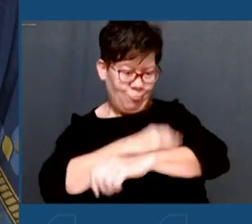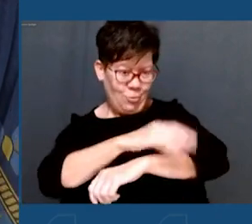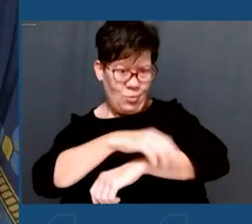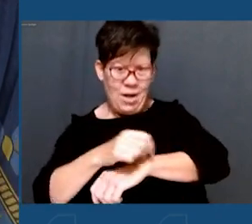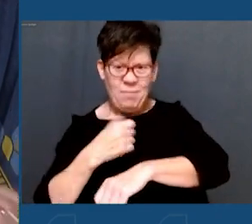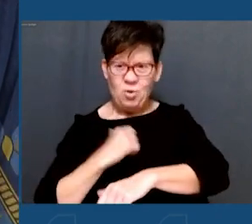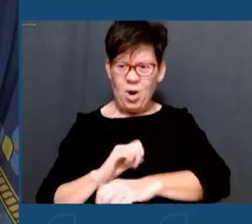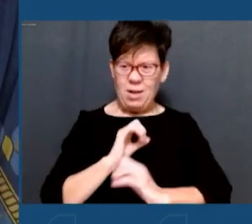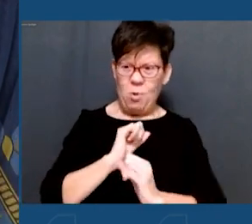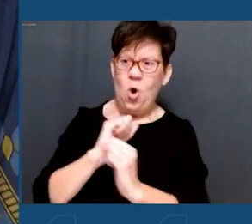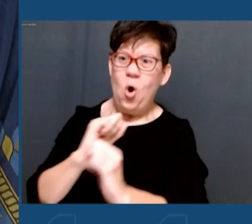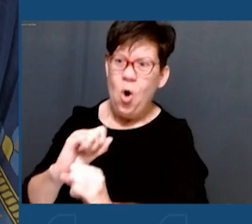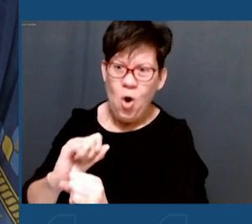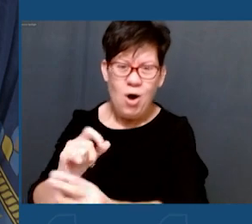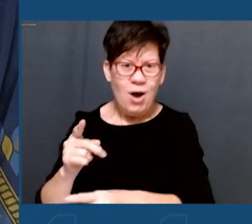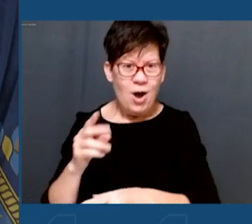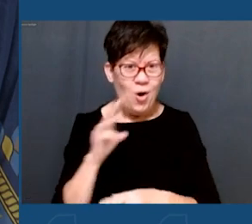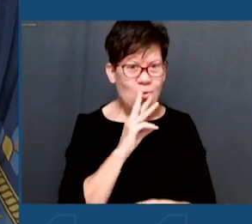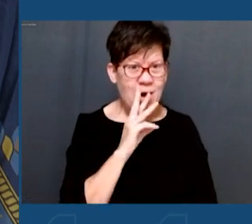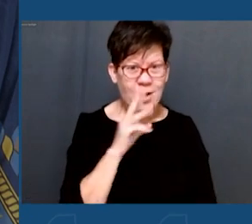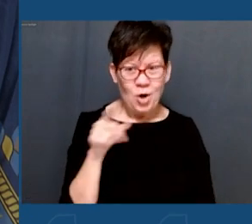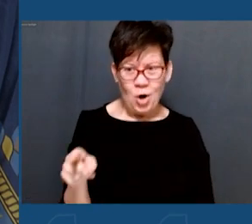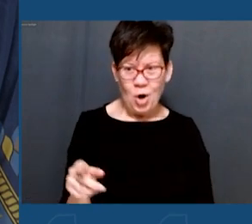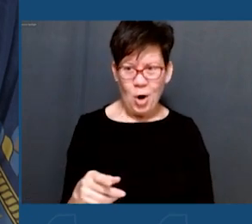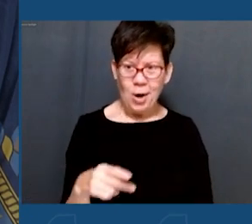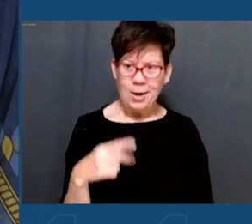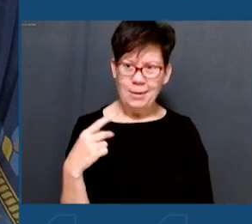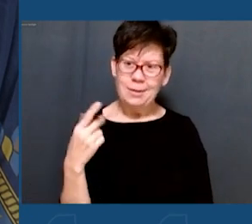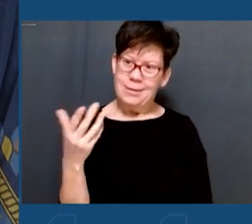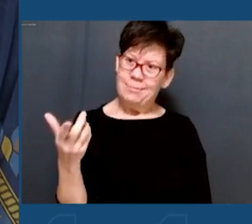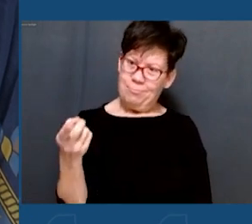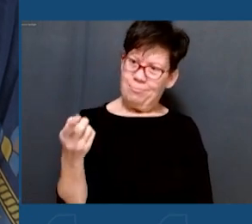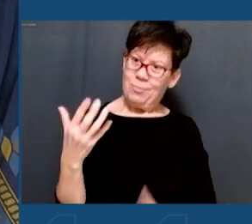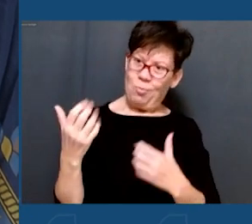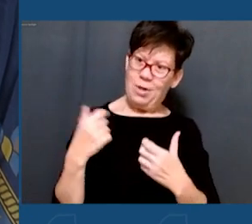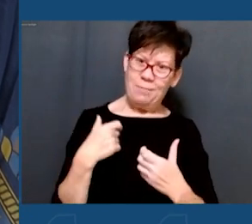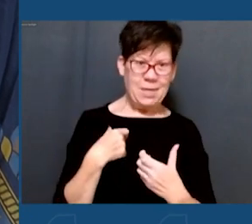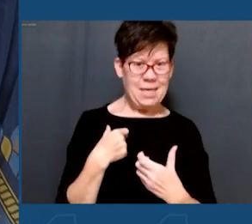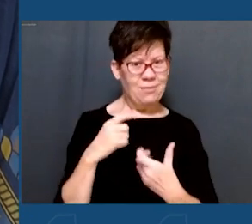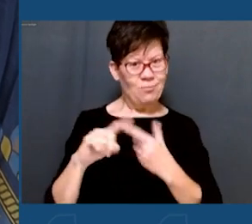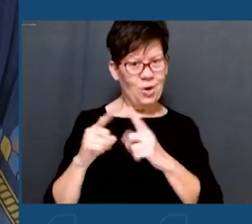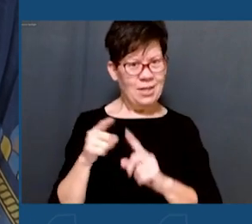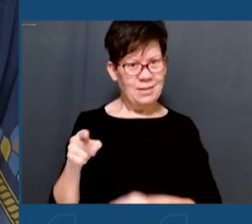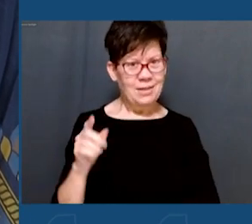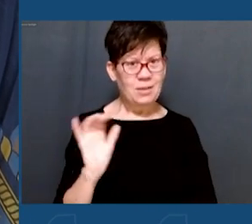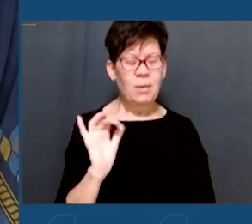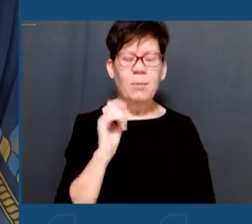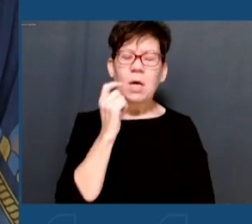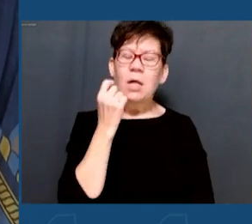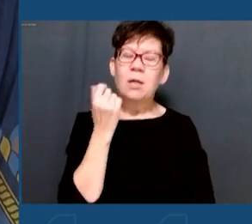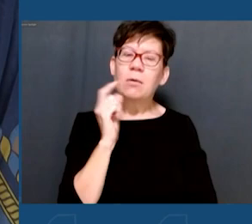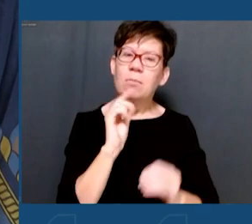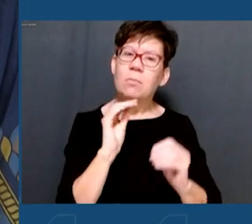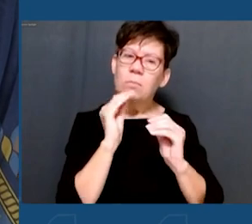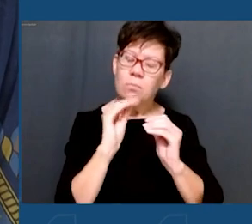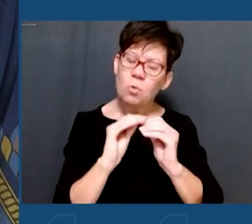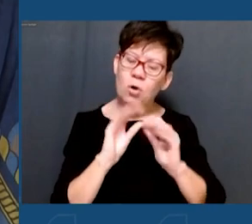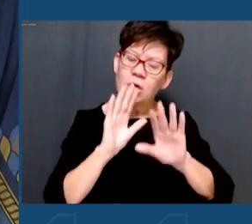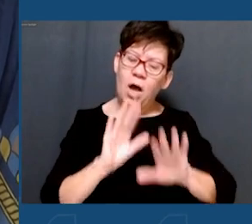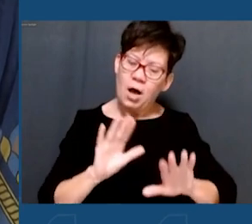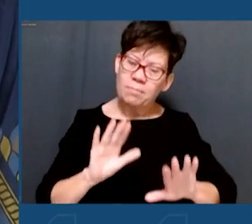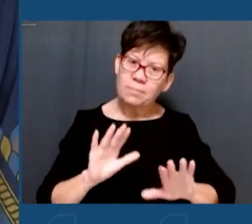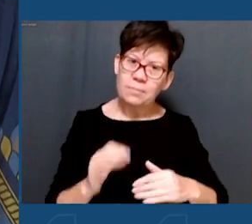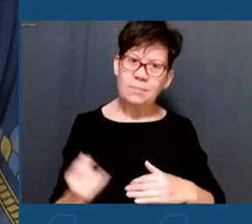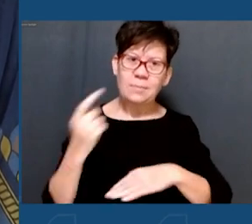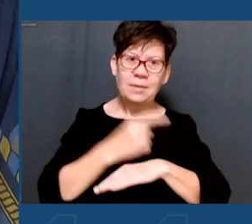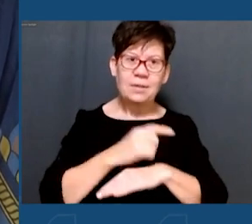into the water so we could be friends. So that's one of those memories I'll never forget. So hopefully we're going to go a little tamer today, which is great. And I also want to recognize